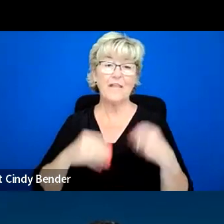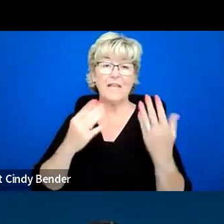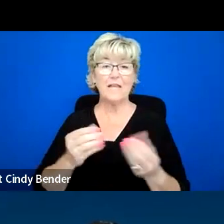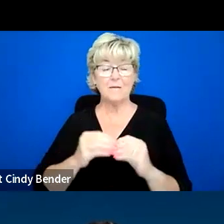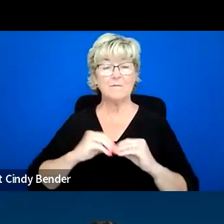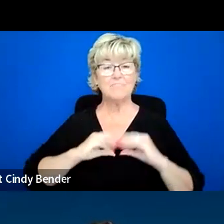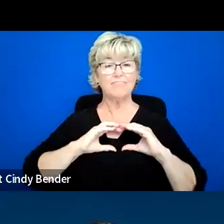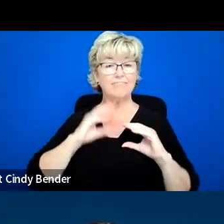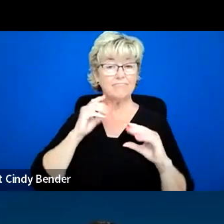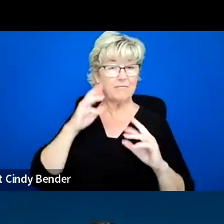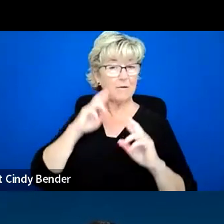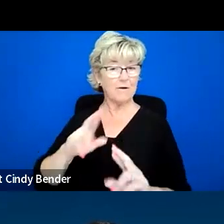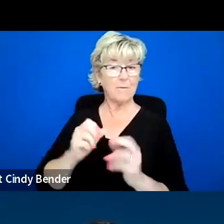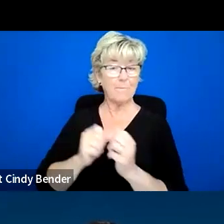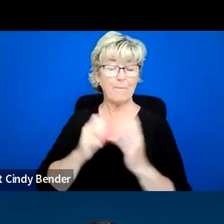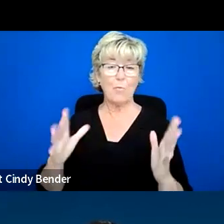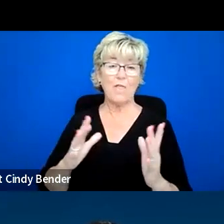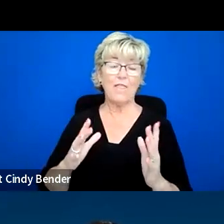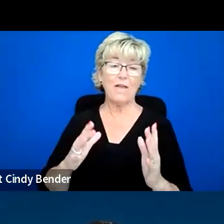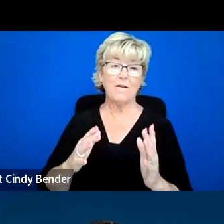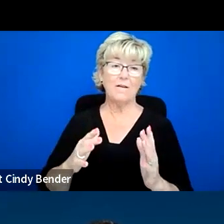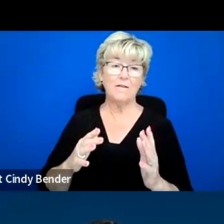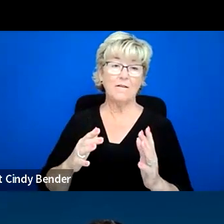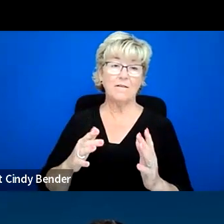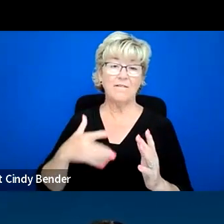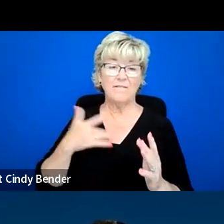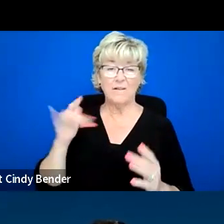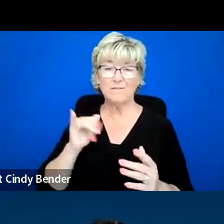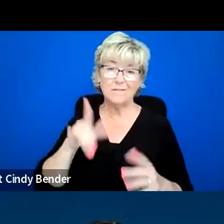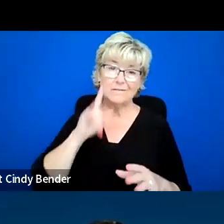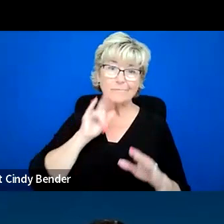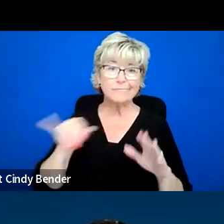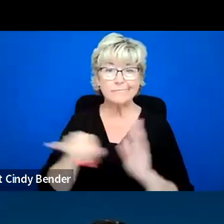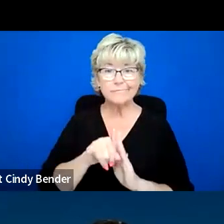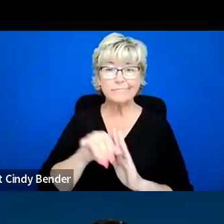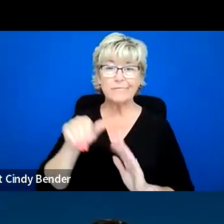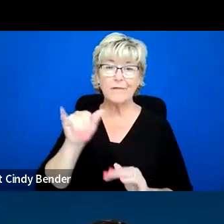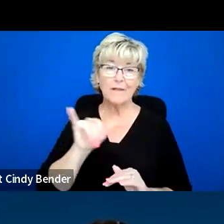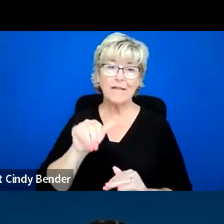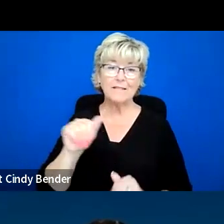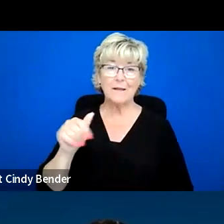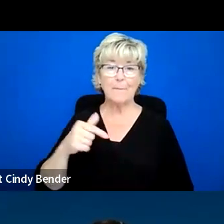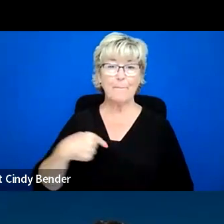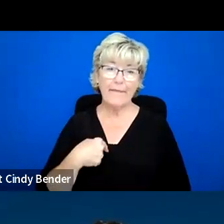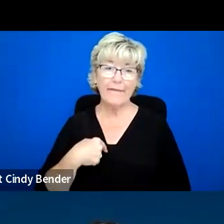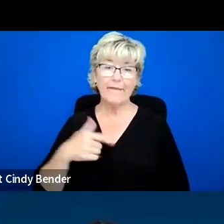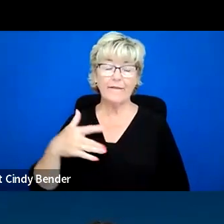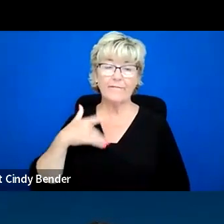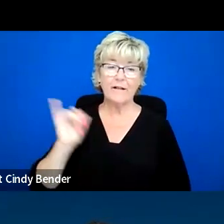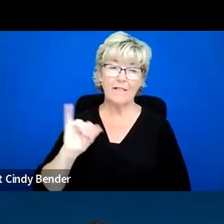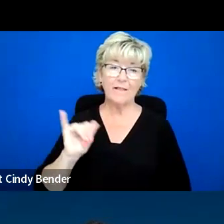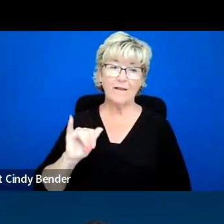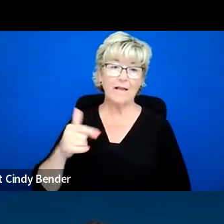and respect without having to feel like I have to identify as a me, right? And feel like I'm